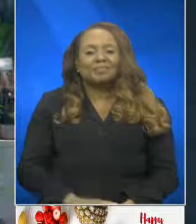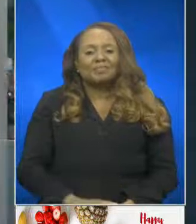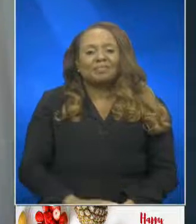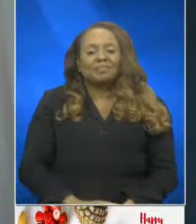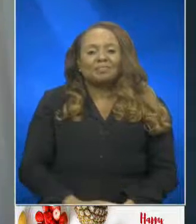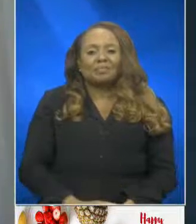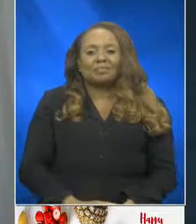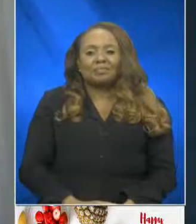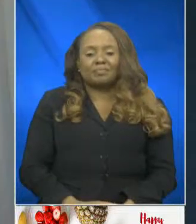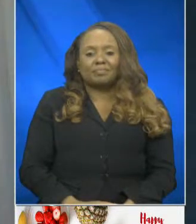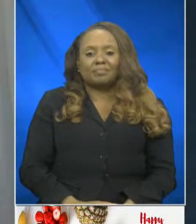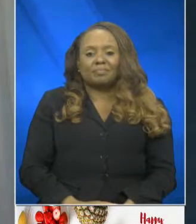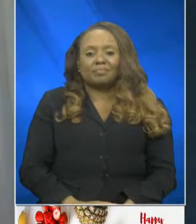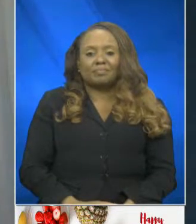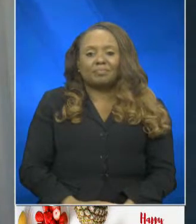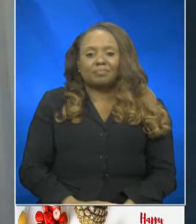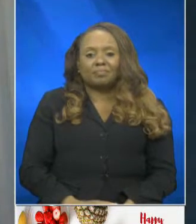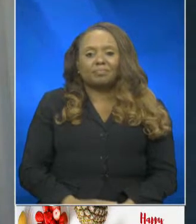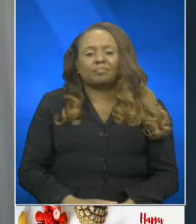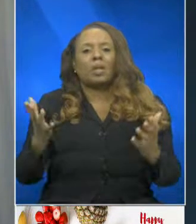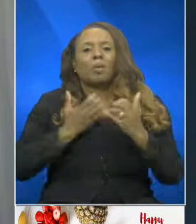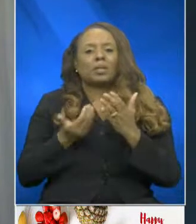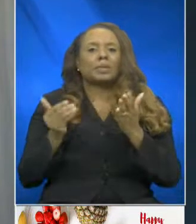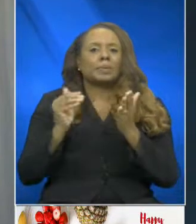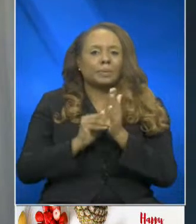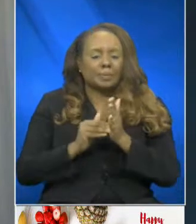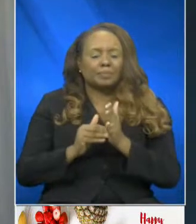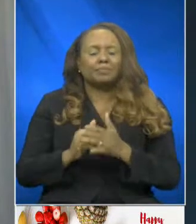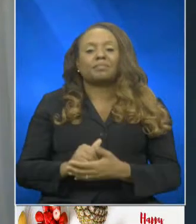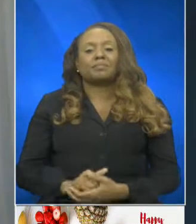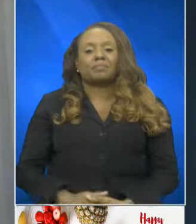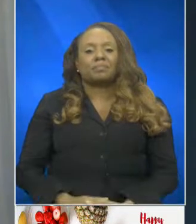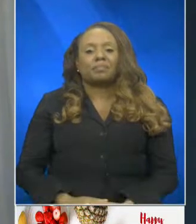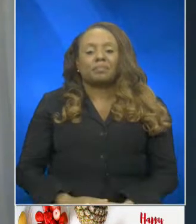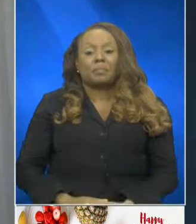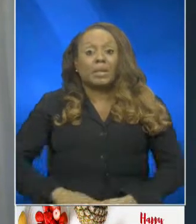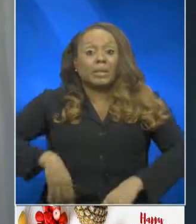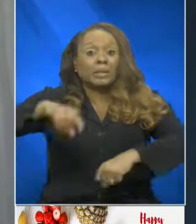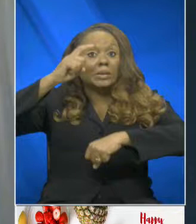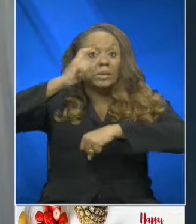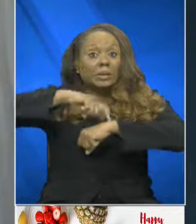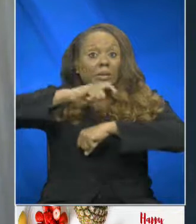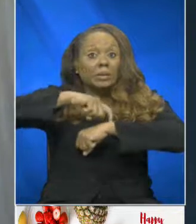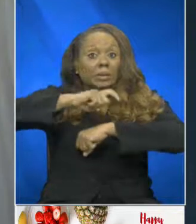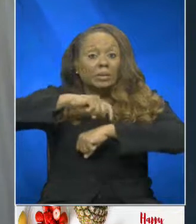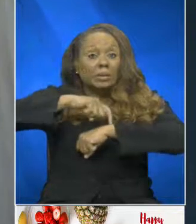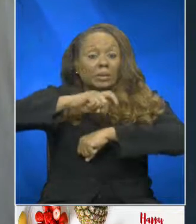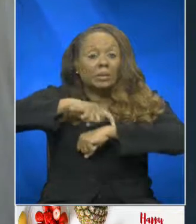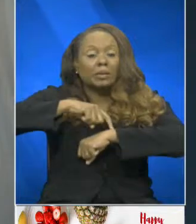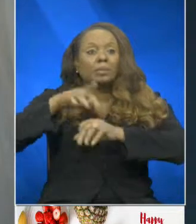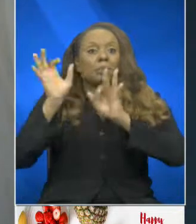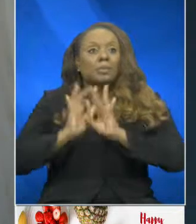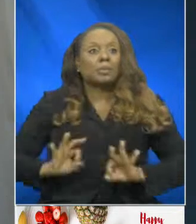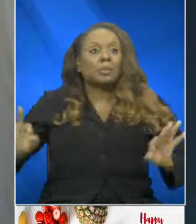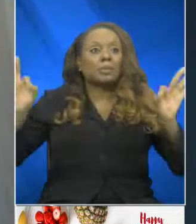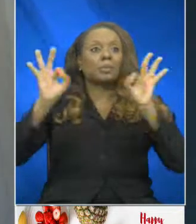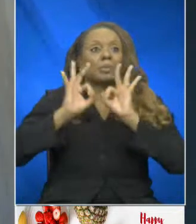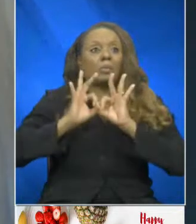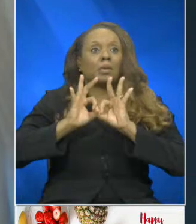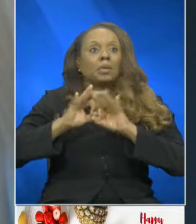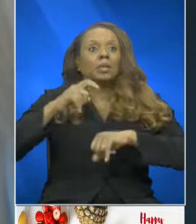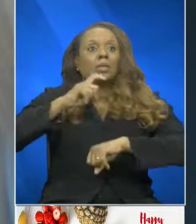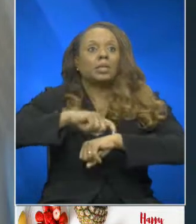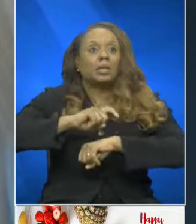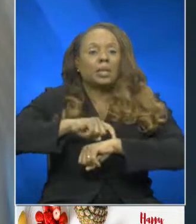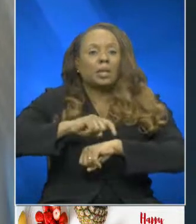Well, once again, to reiterate, when we're dealing with time, we're dealing with brain tissue. And when we're dealing with brain tissue,